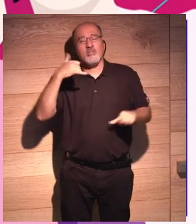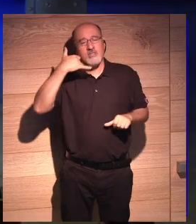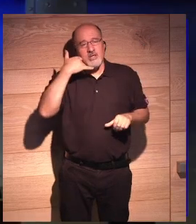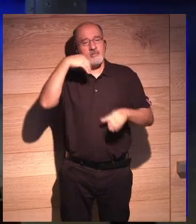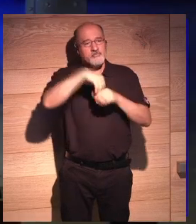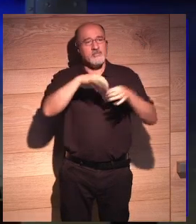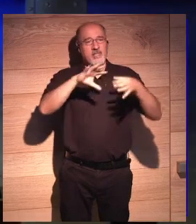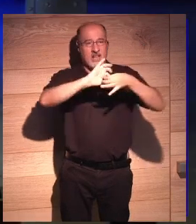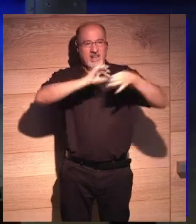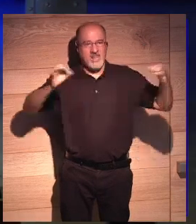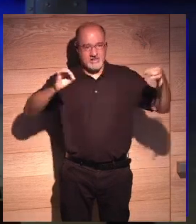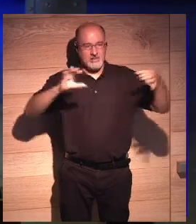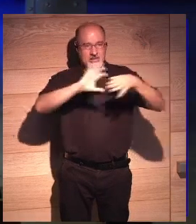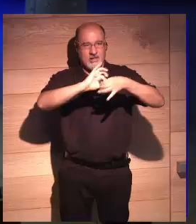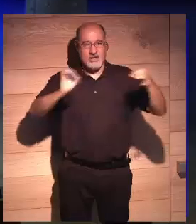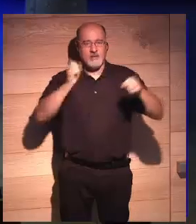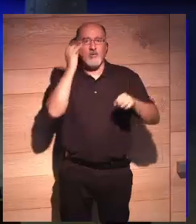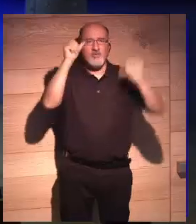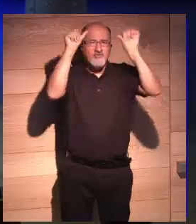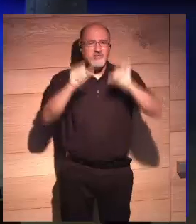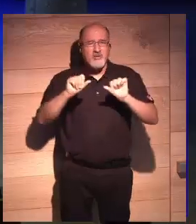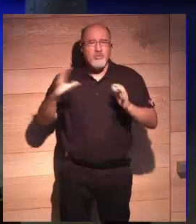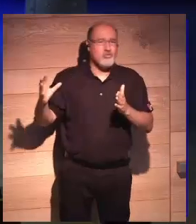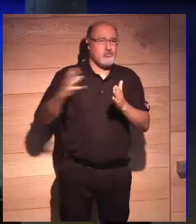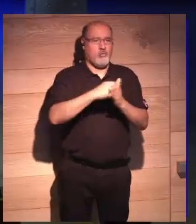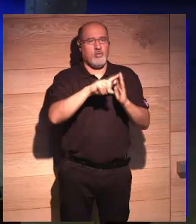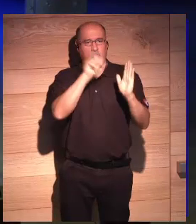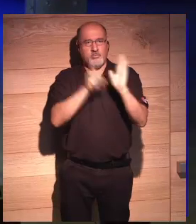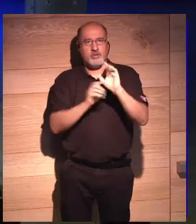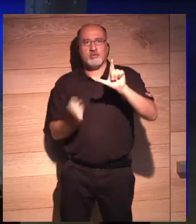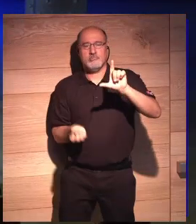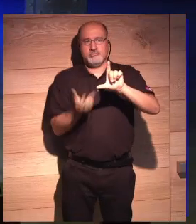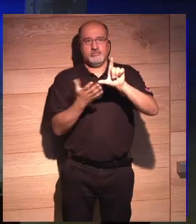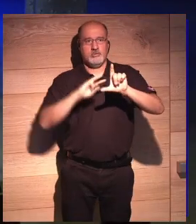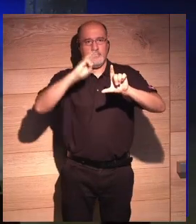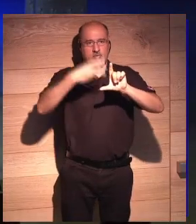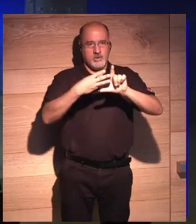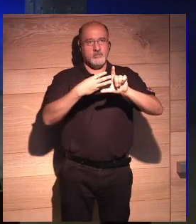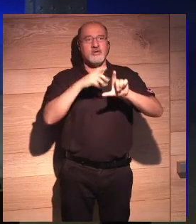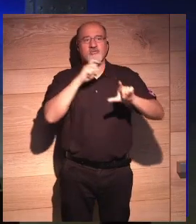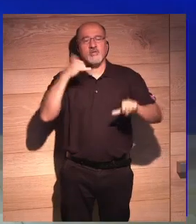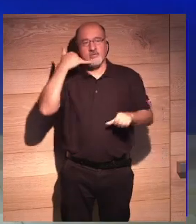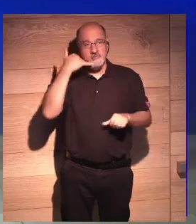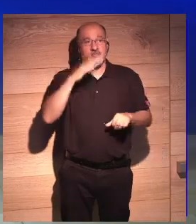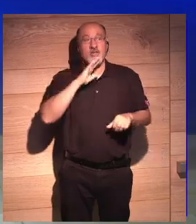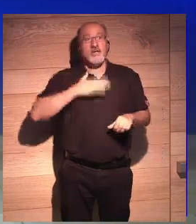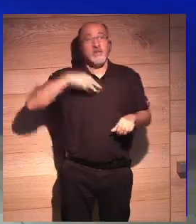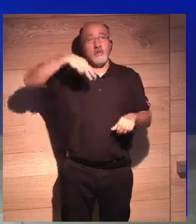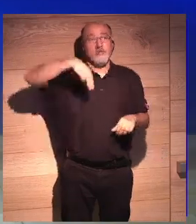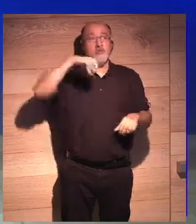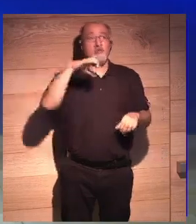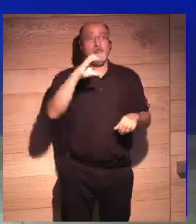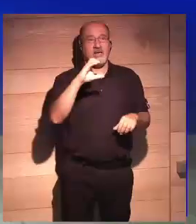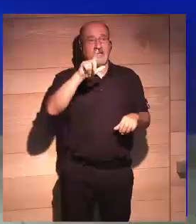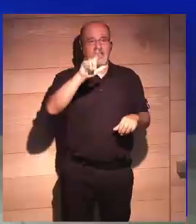be on Fundación Telefónica's webpage, the whole link with the whole conference. I'm going to start by inviting